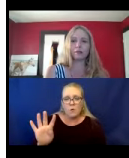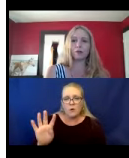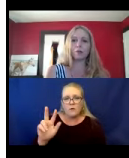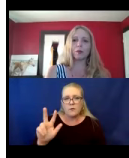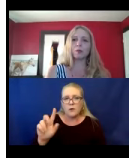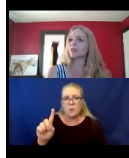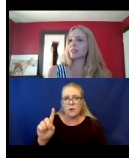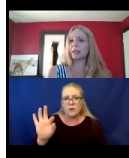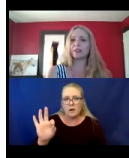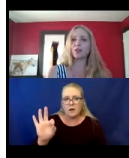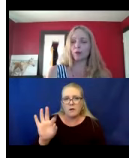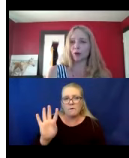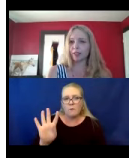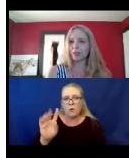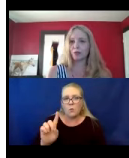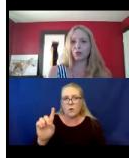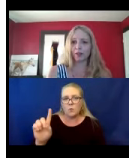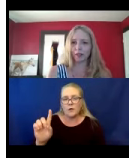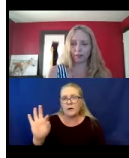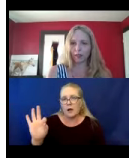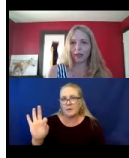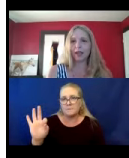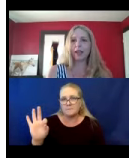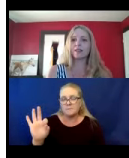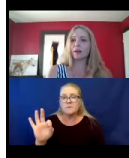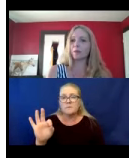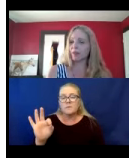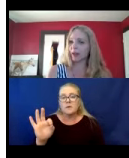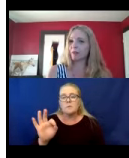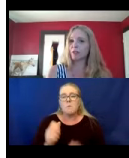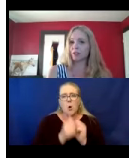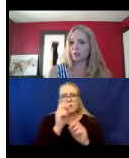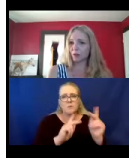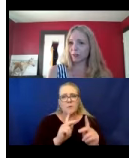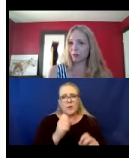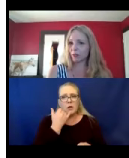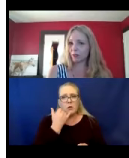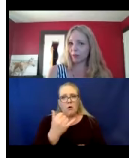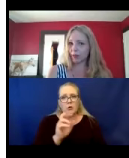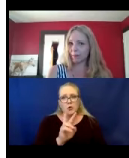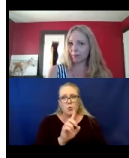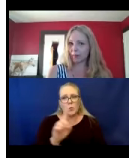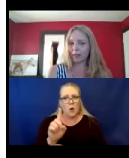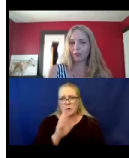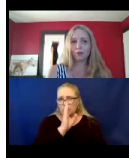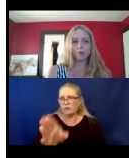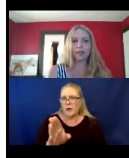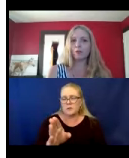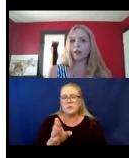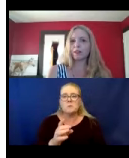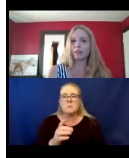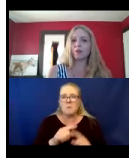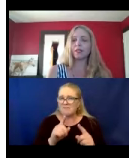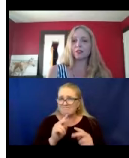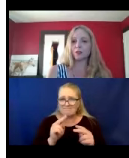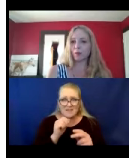844-319-4119. For most people, just dialing 211 gets you straight there, and ask them if they have suggestions or resources for that. So there's many